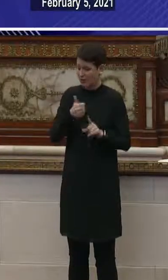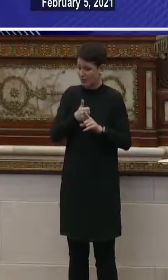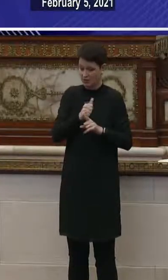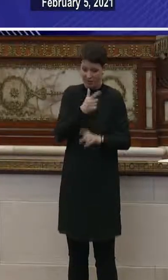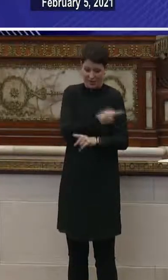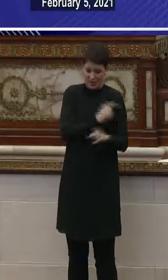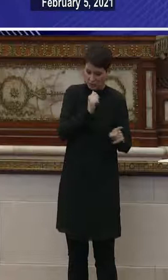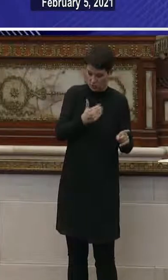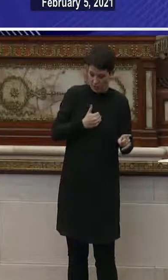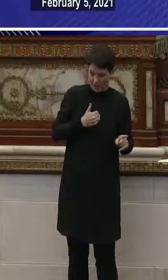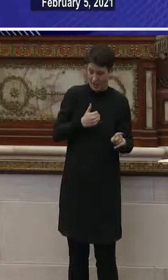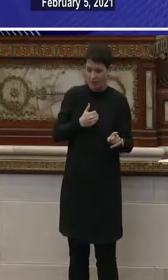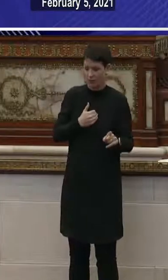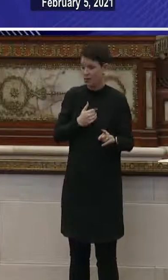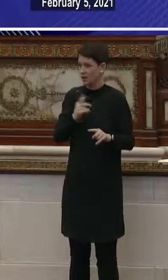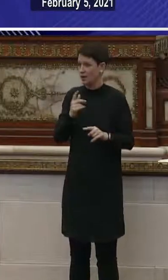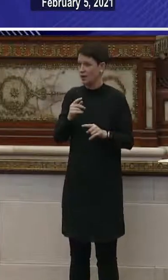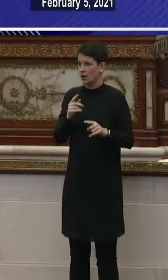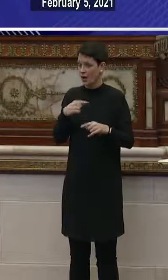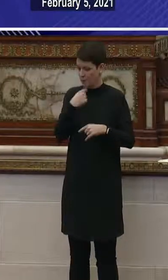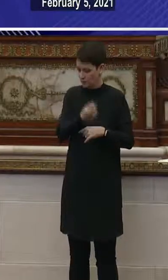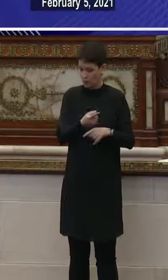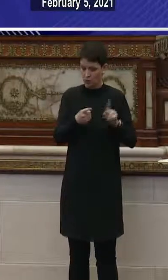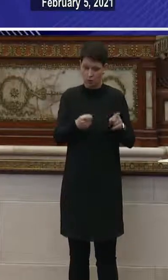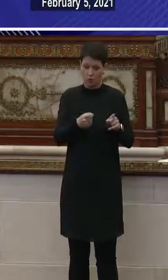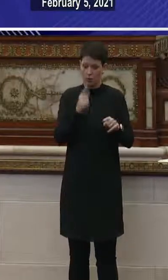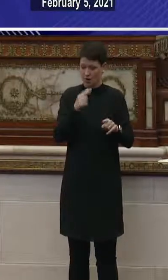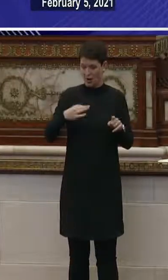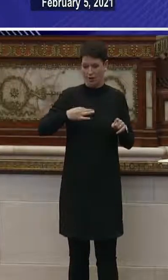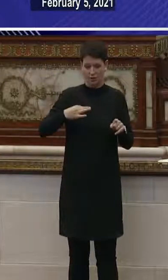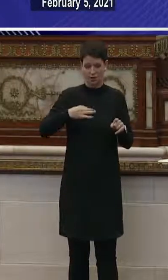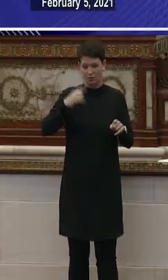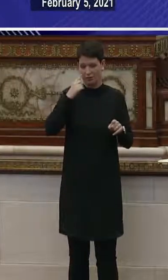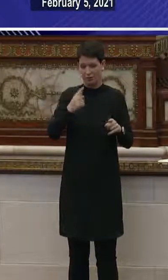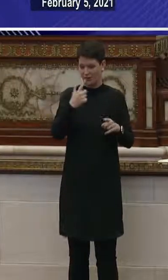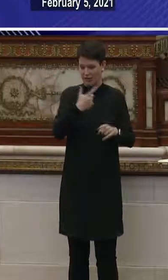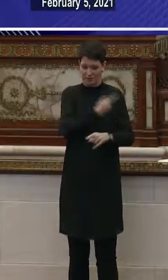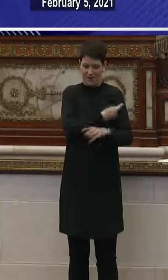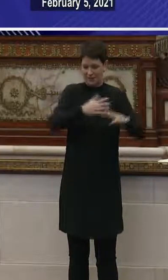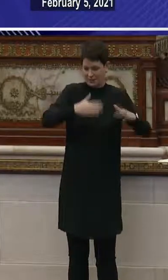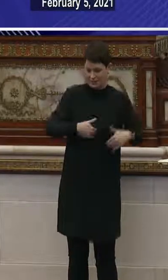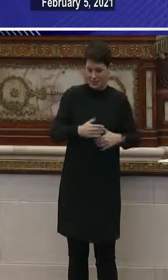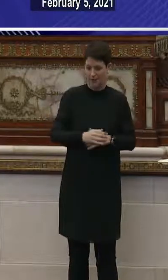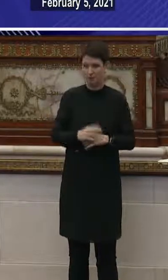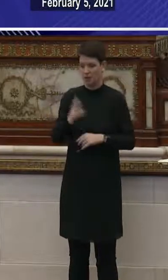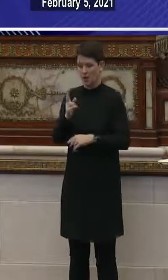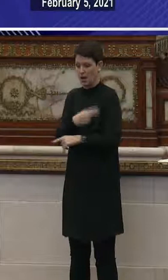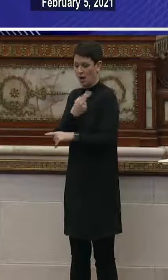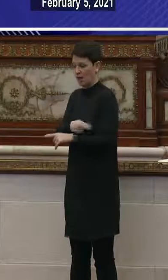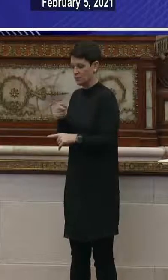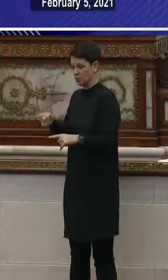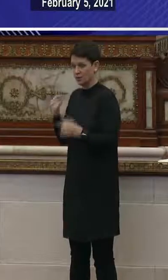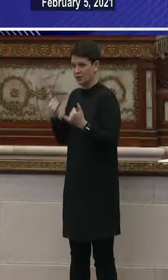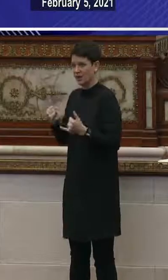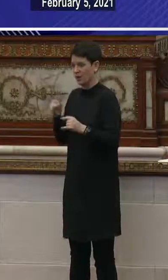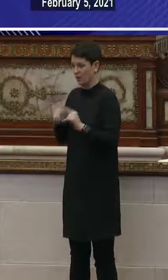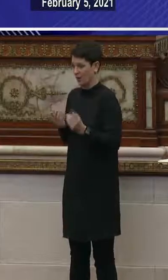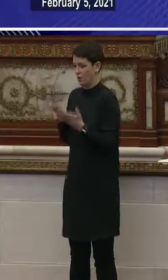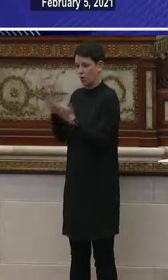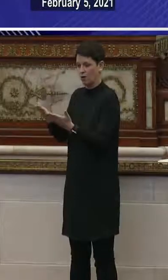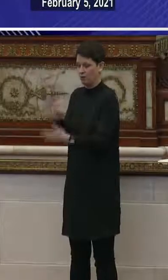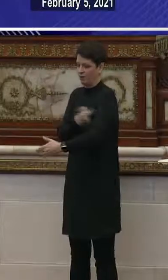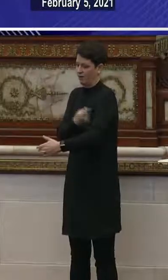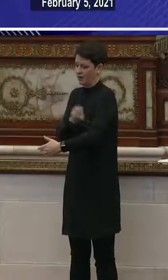vaccinated or may not be vaccinated have been told that they are not eligible for the vaccine yet. Our hospitals aren't currently able to offer